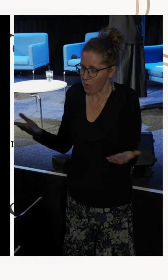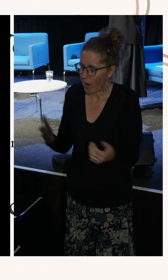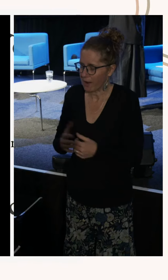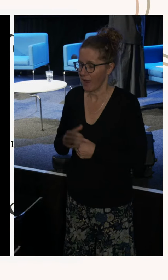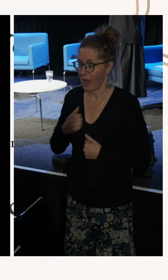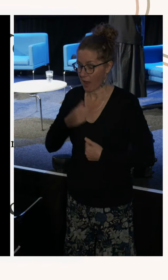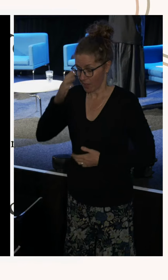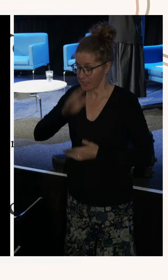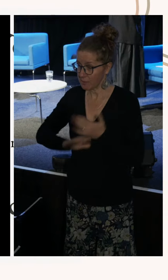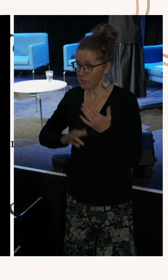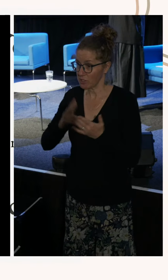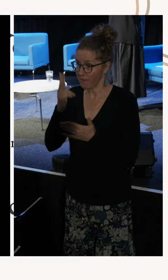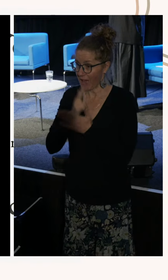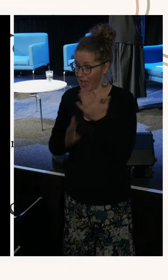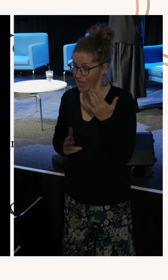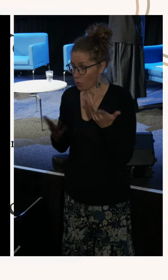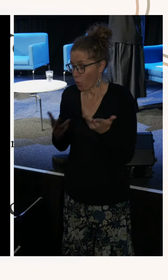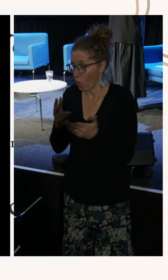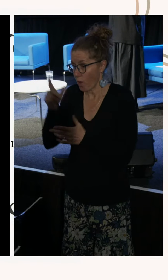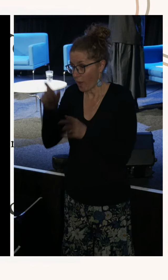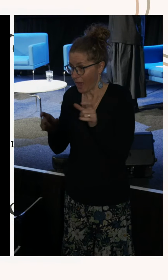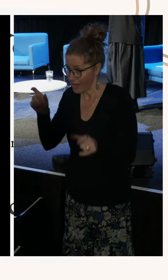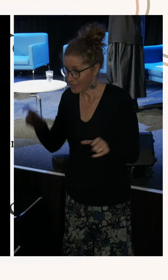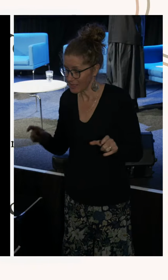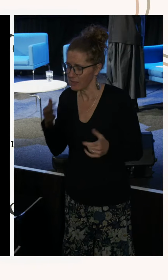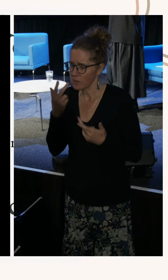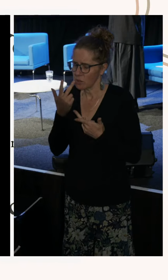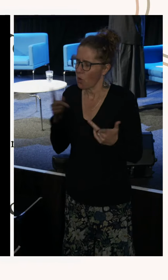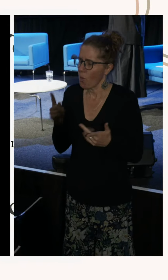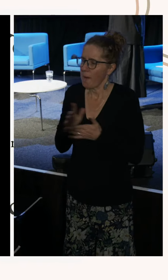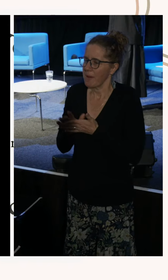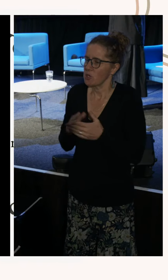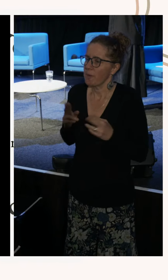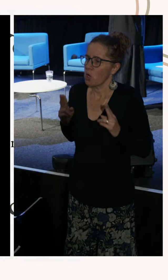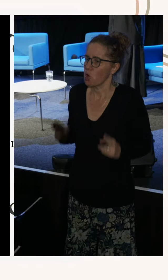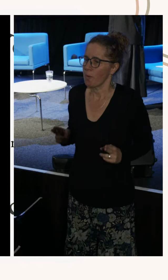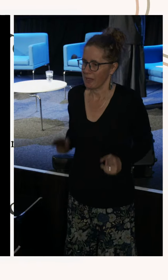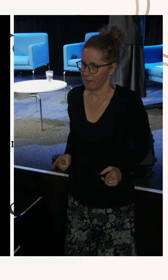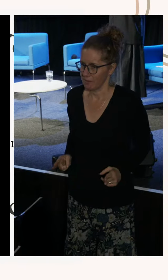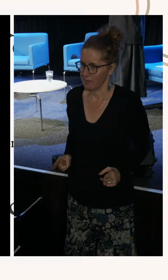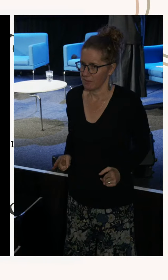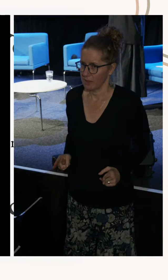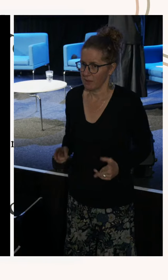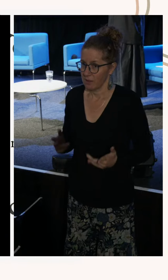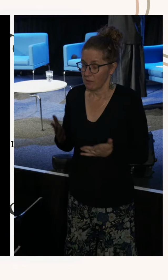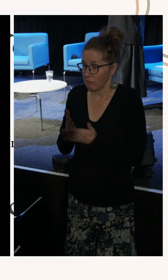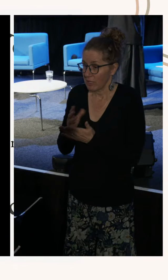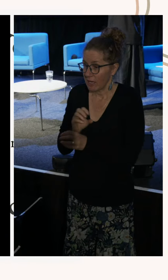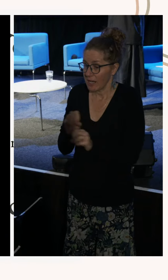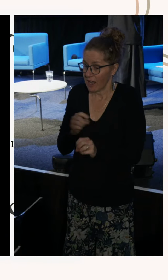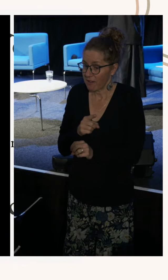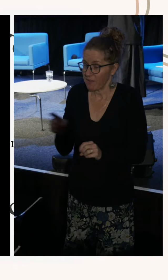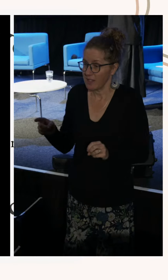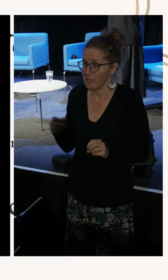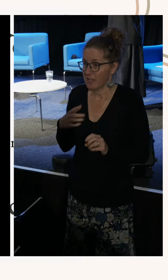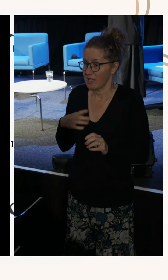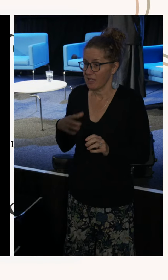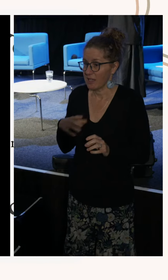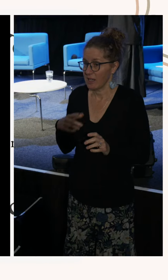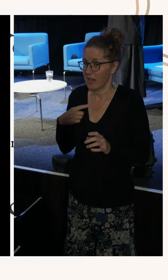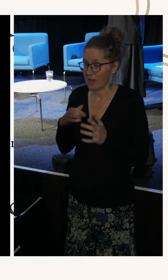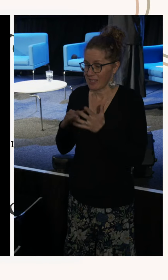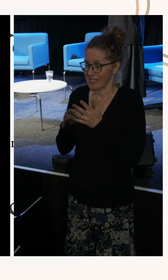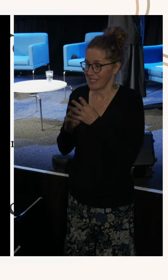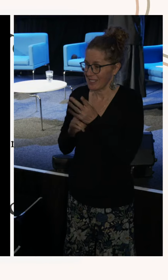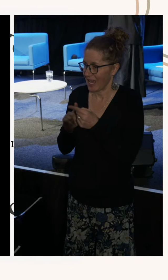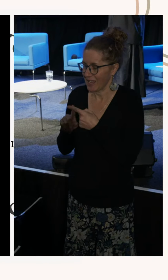of art, and by extension the artist, have something to tell us about what it means to be human, and that actually none of this requires a narrow sameness. It